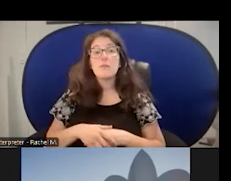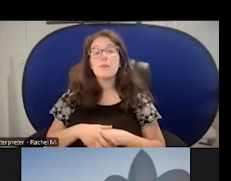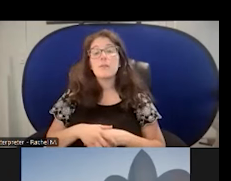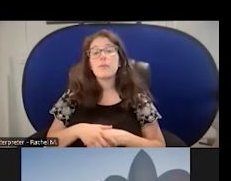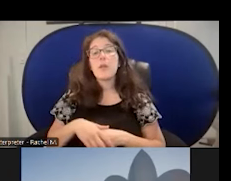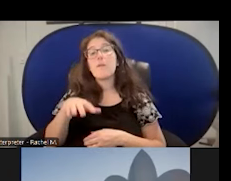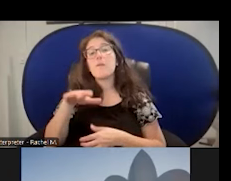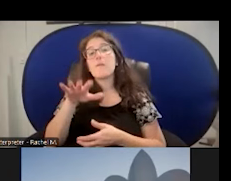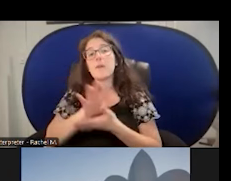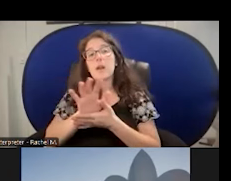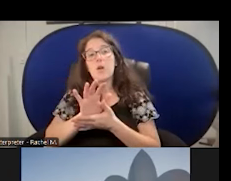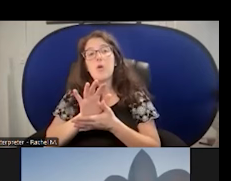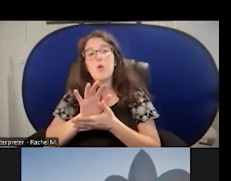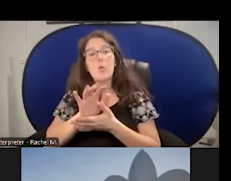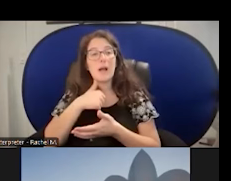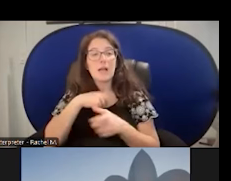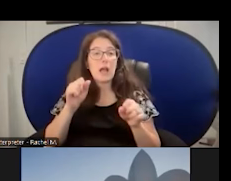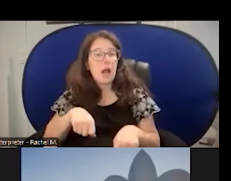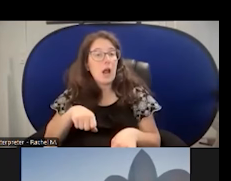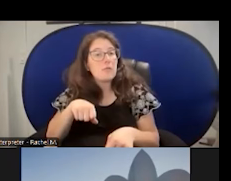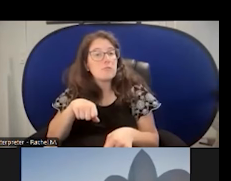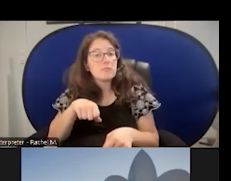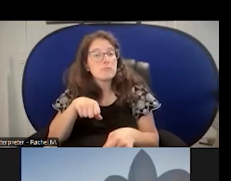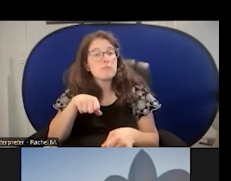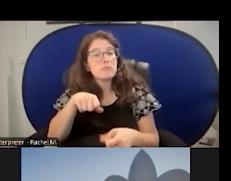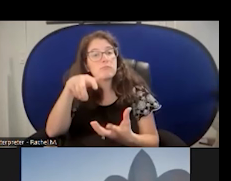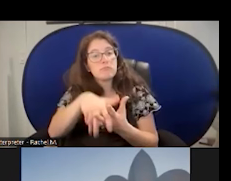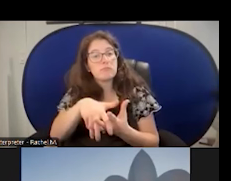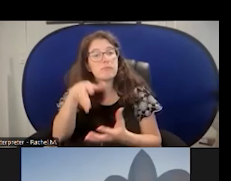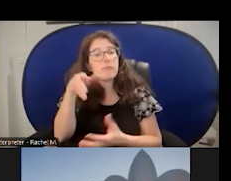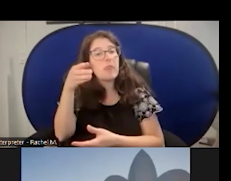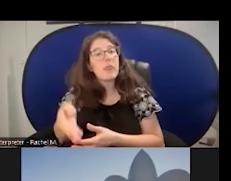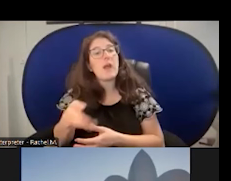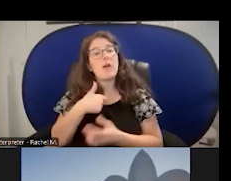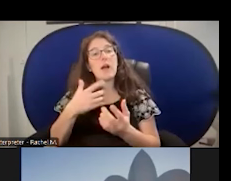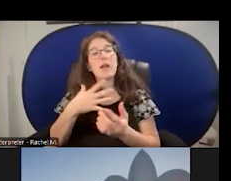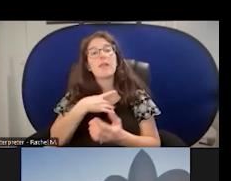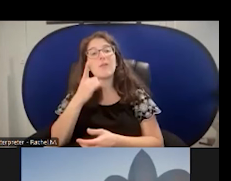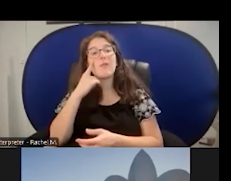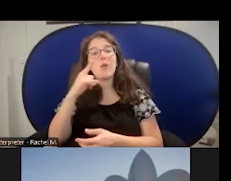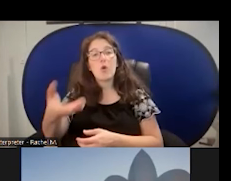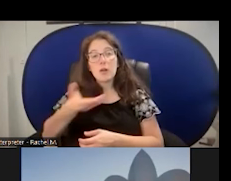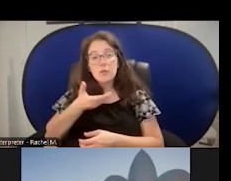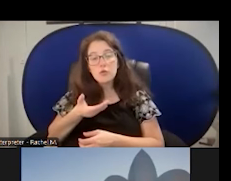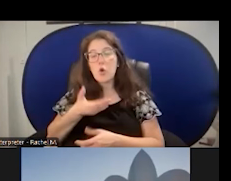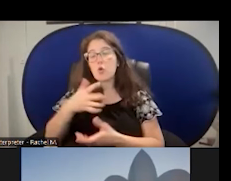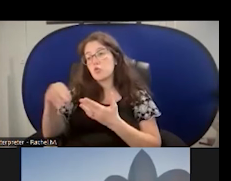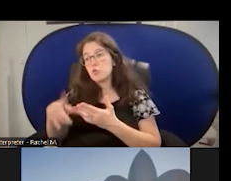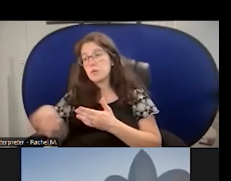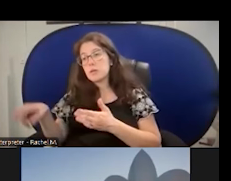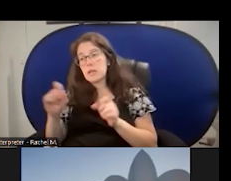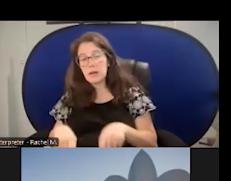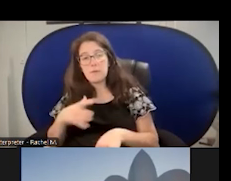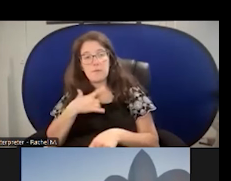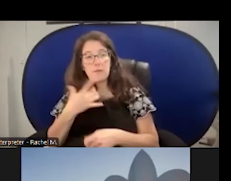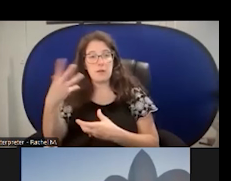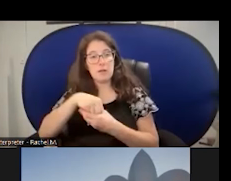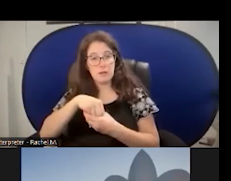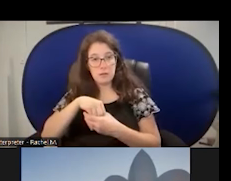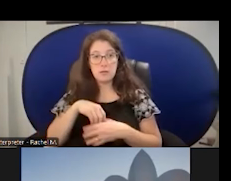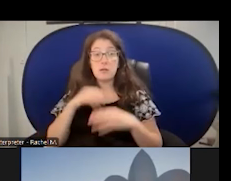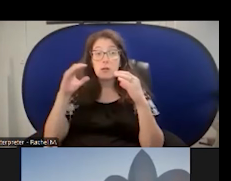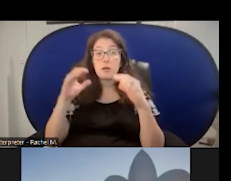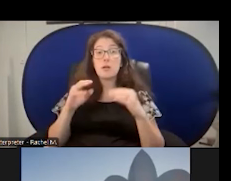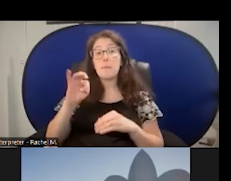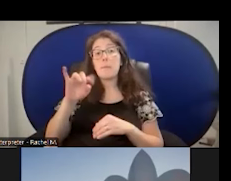into this area. I like to do that as an introduction, a way to engage the students. Then when I move to module one, notice that I'm using a